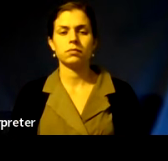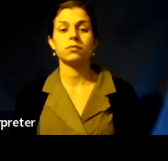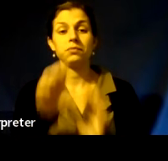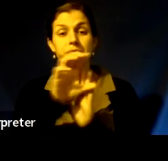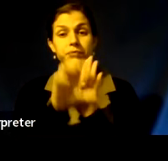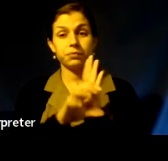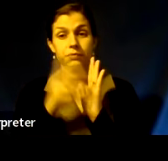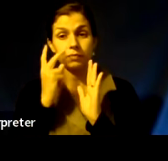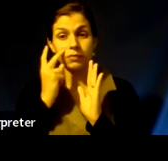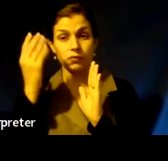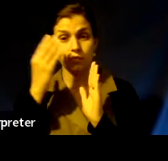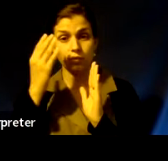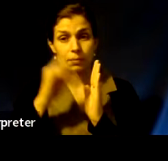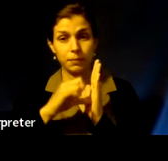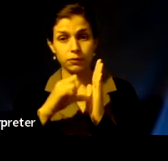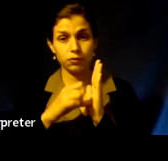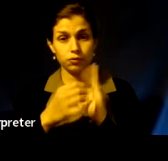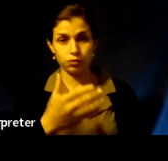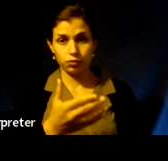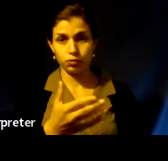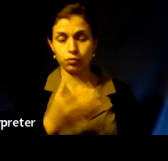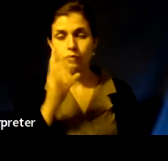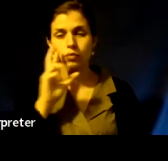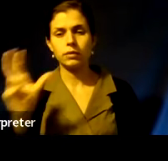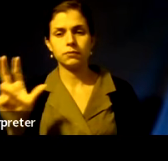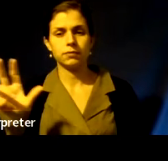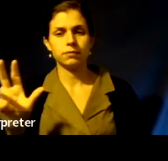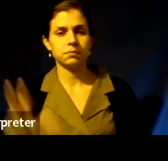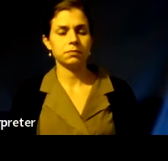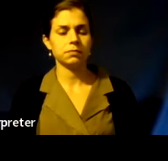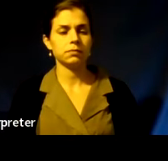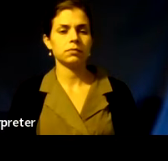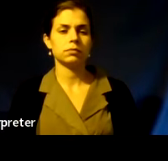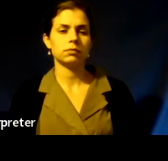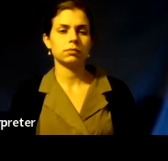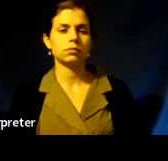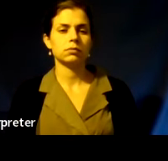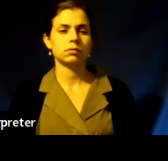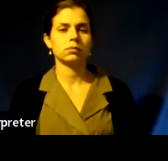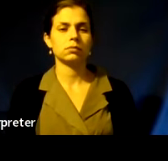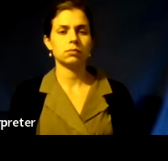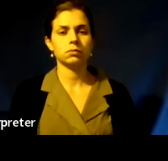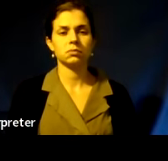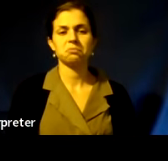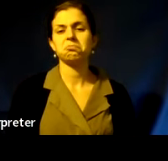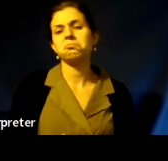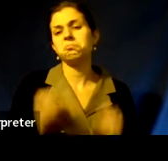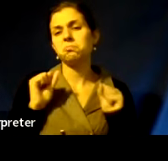web page of the Canvas class that will have information that might be useful.